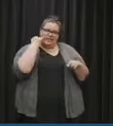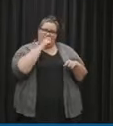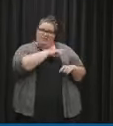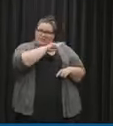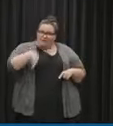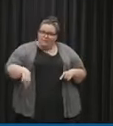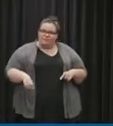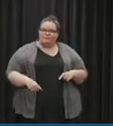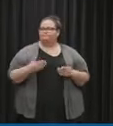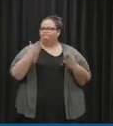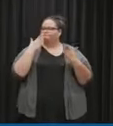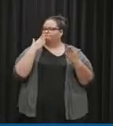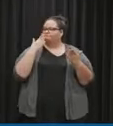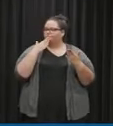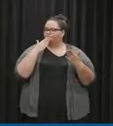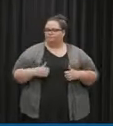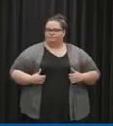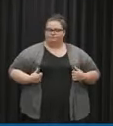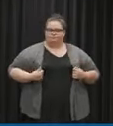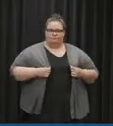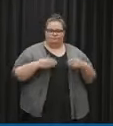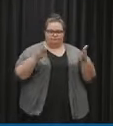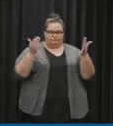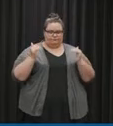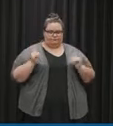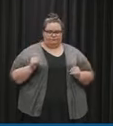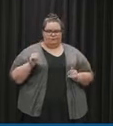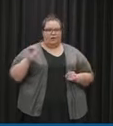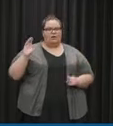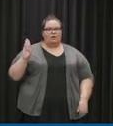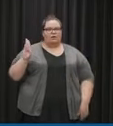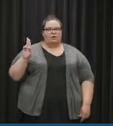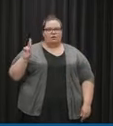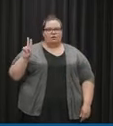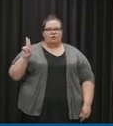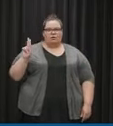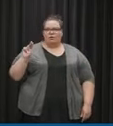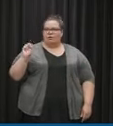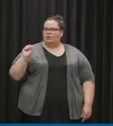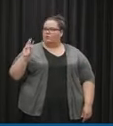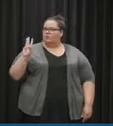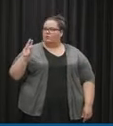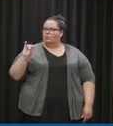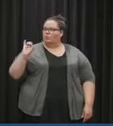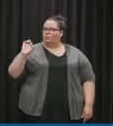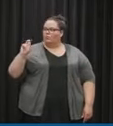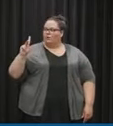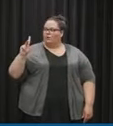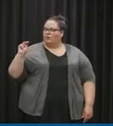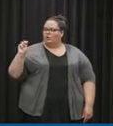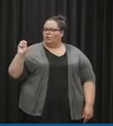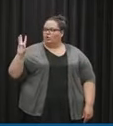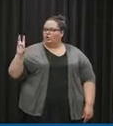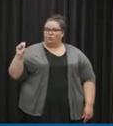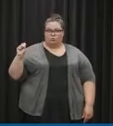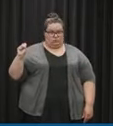Dr. Russell. Thank you, Alexander. Adam Harris, Brunswick News. Your question, please. Thank you.